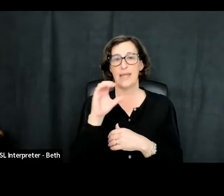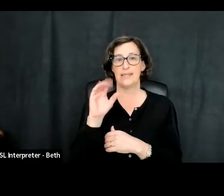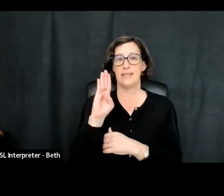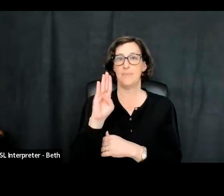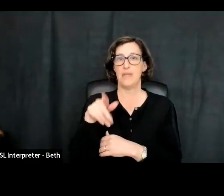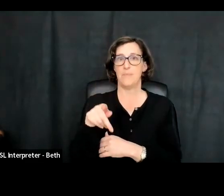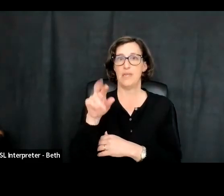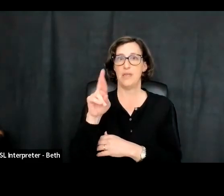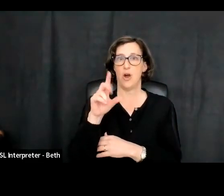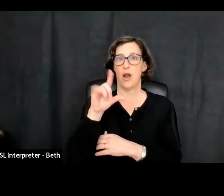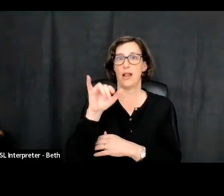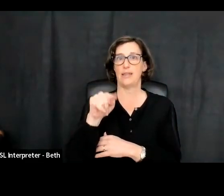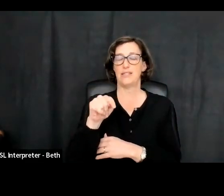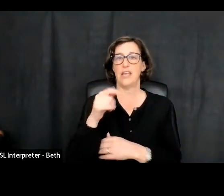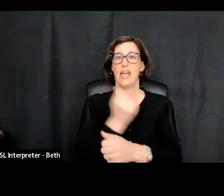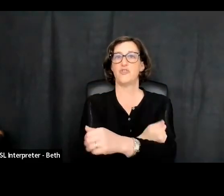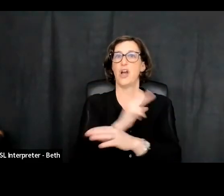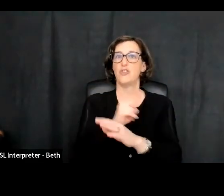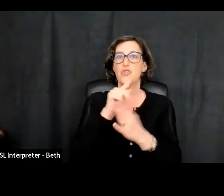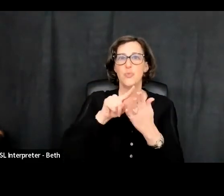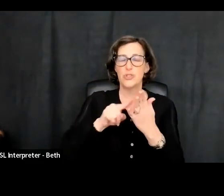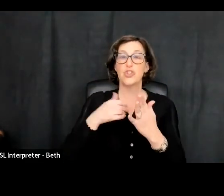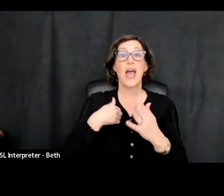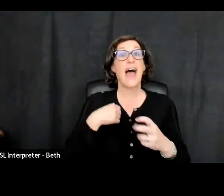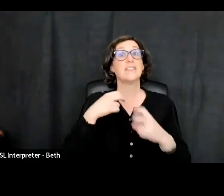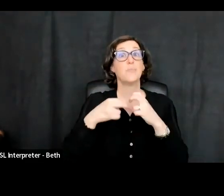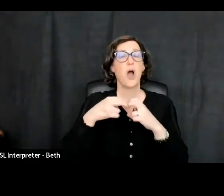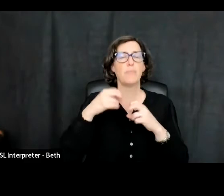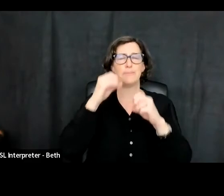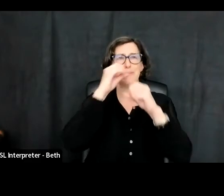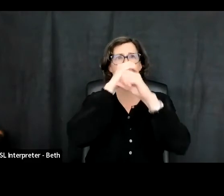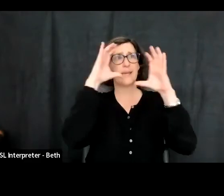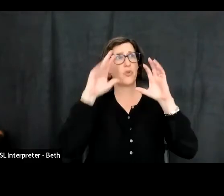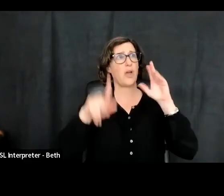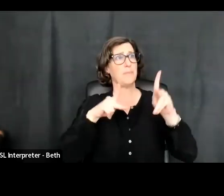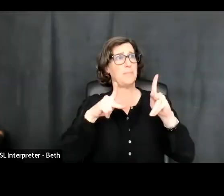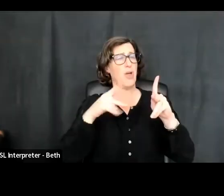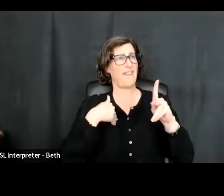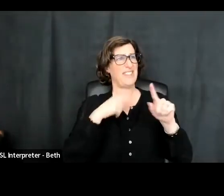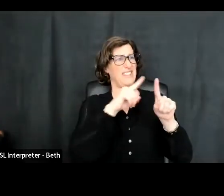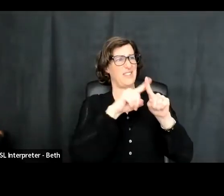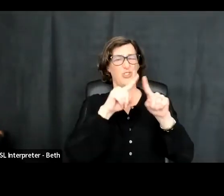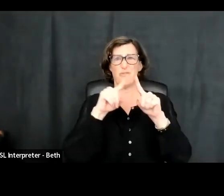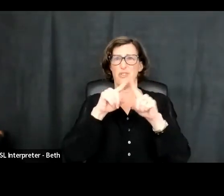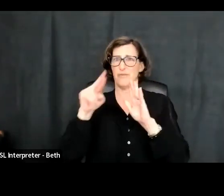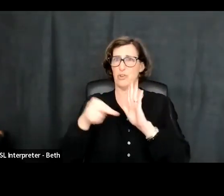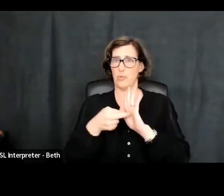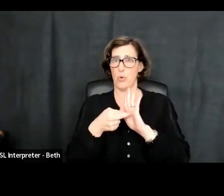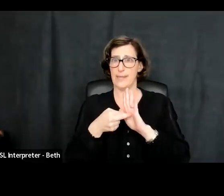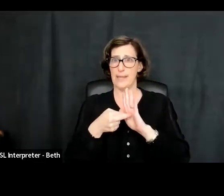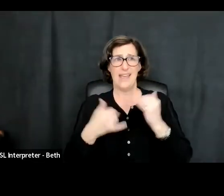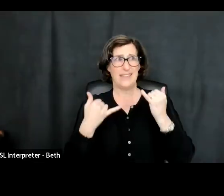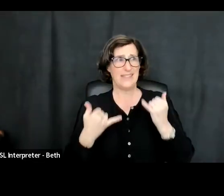CBPR lit in drug use research has a real problem conceptualizing people occupying multiple roles. Like, the very existence of